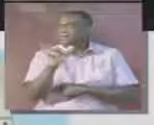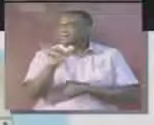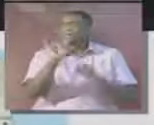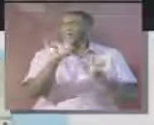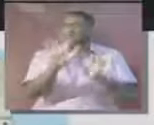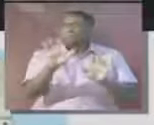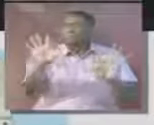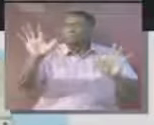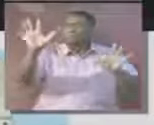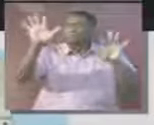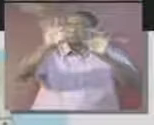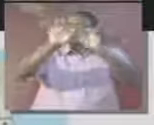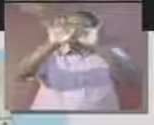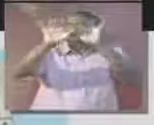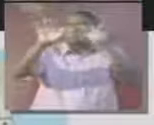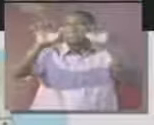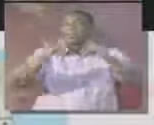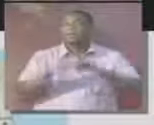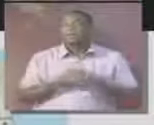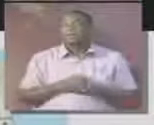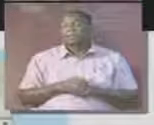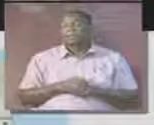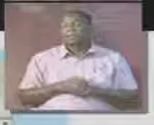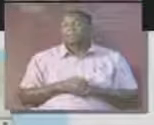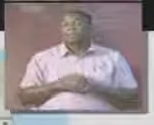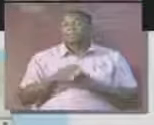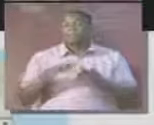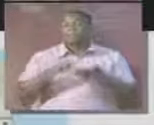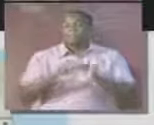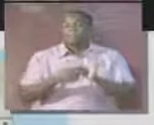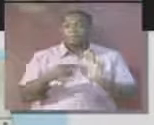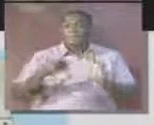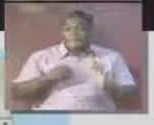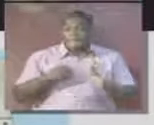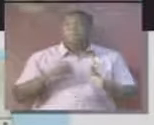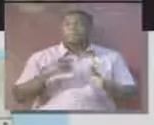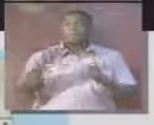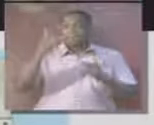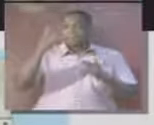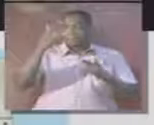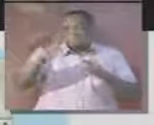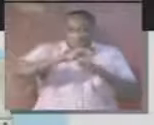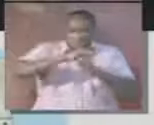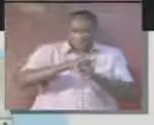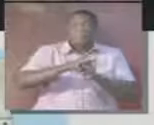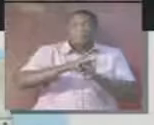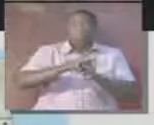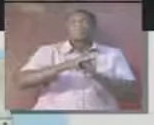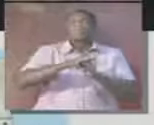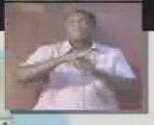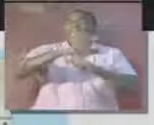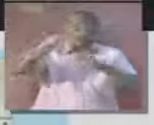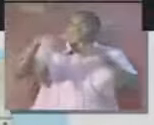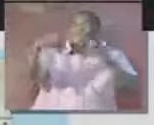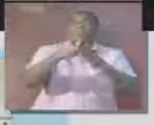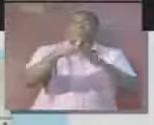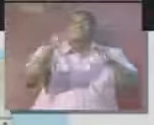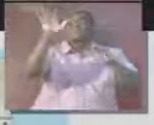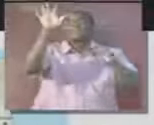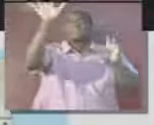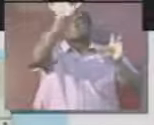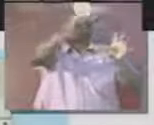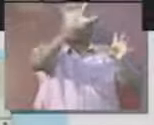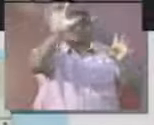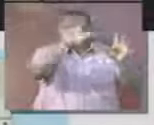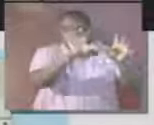there's continued detection in all of these places from one day to the next. And the widespread nature